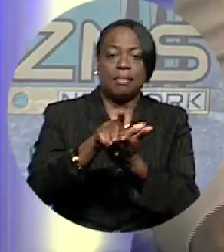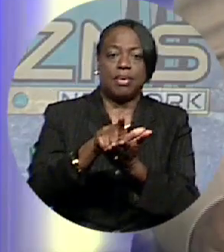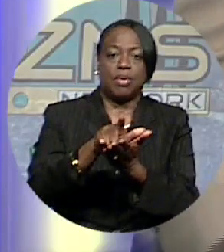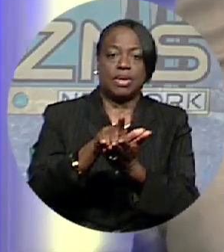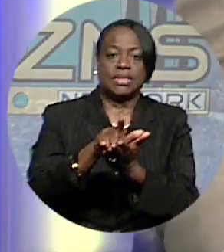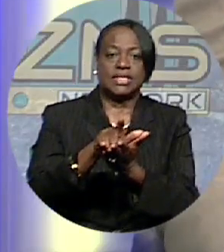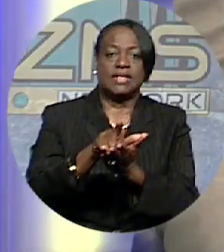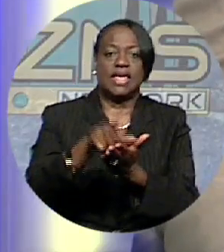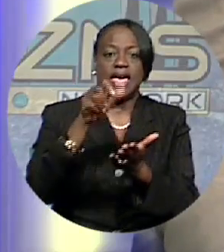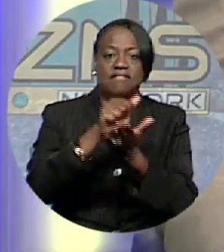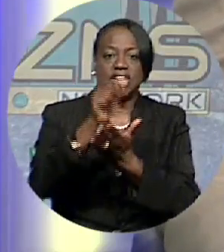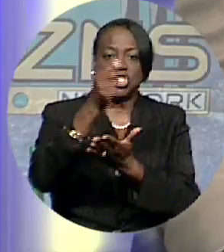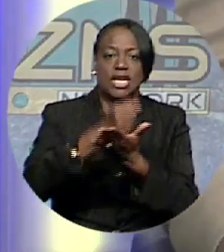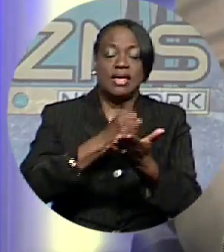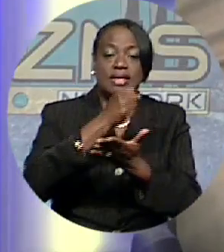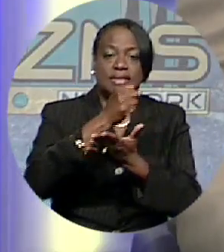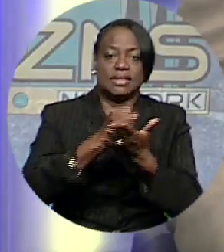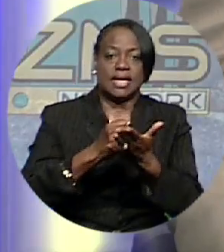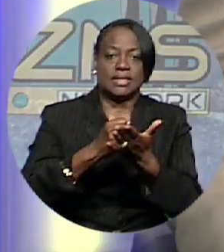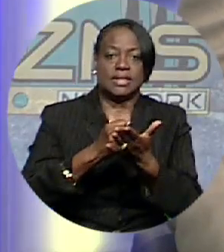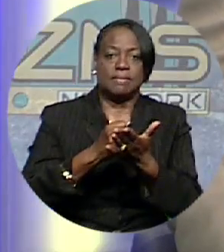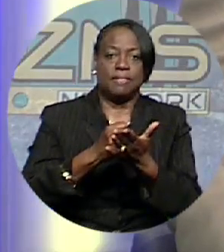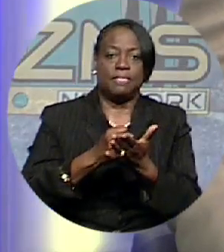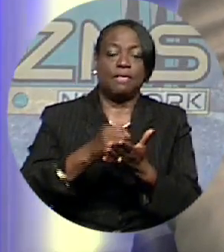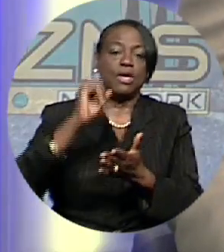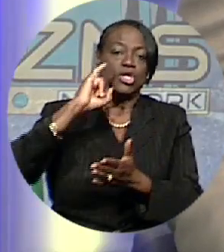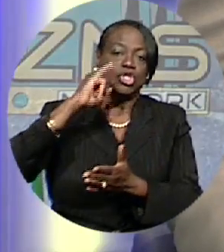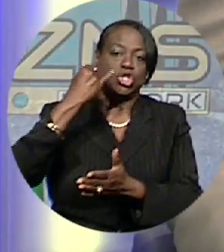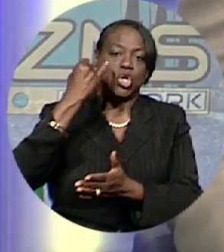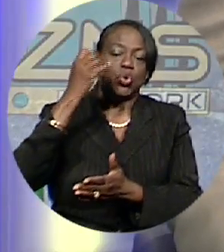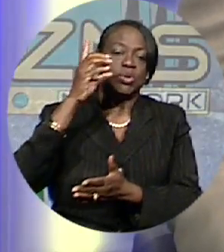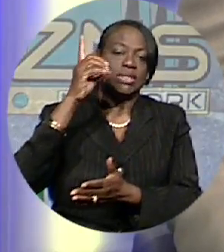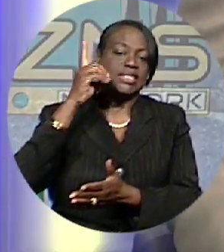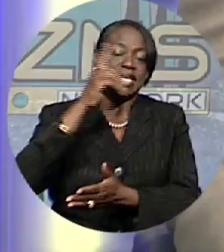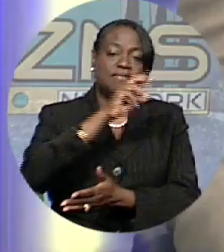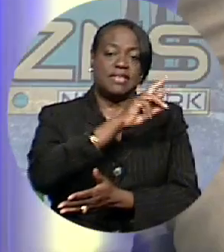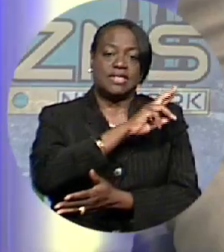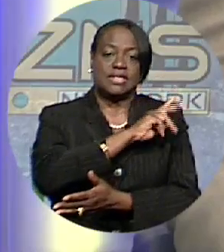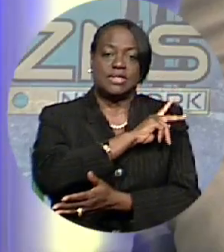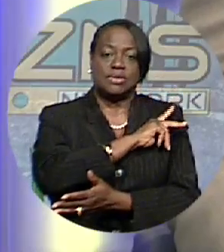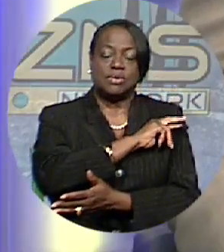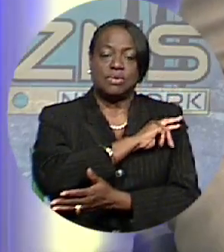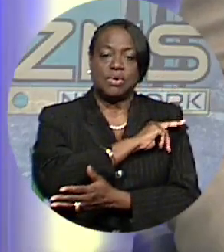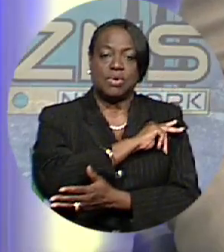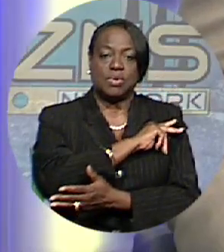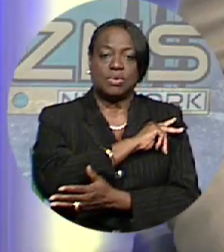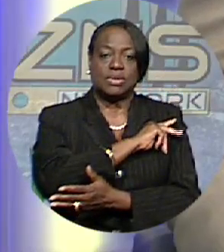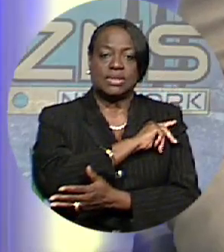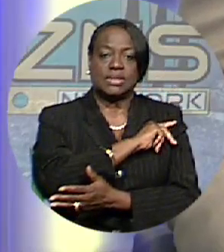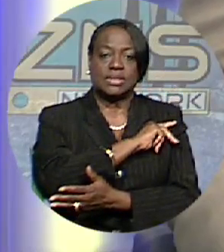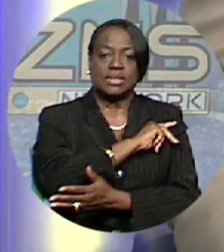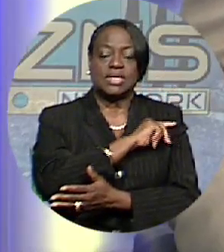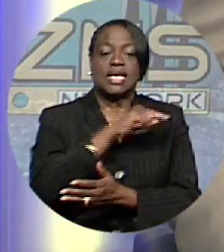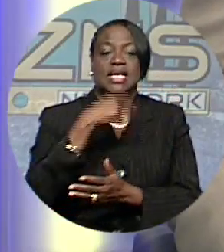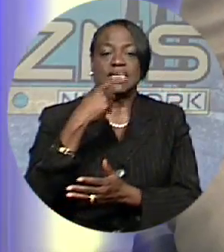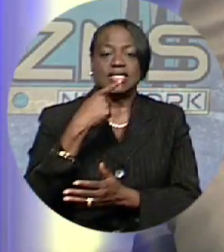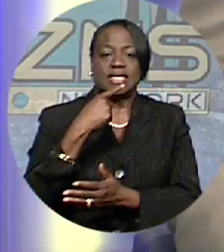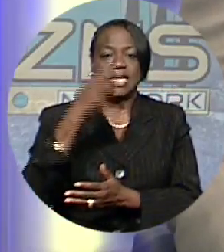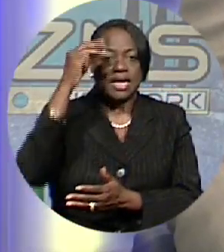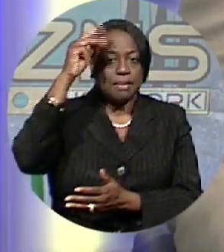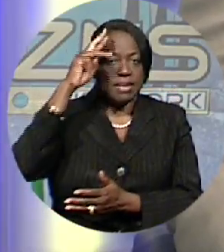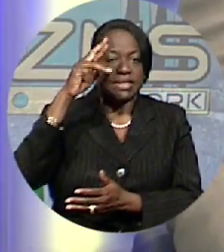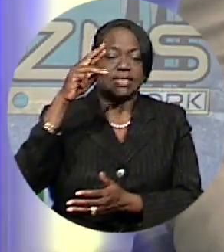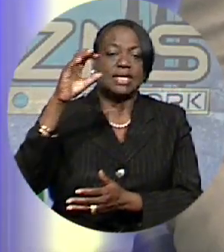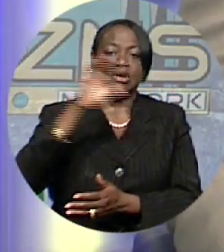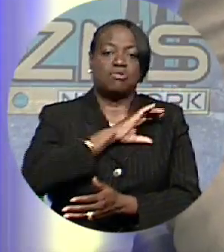John Davis-Roll, who's working with us here in New Providence for a short time this week, tells us tonight that Mr. Christie believes it's designed to put this country on the cutting